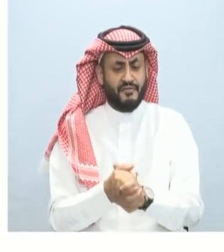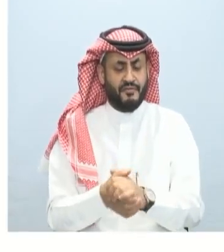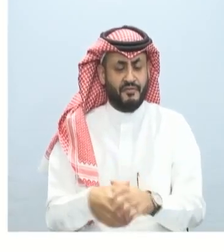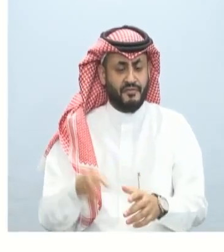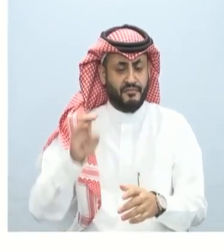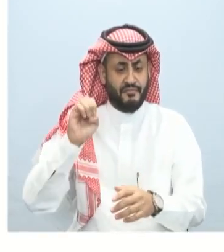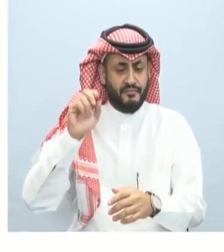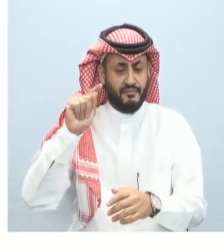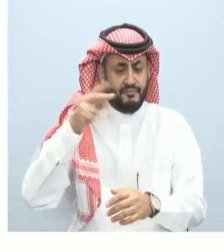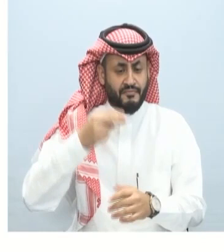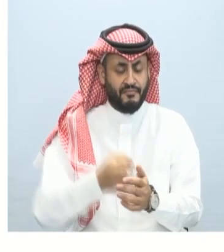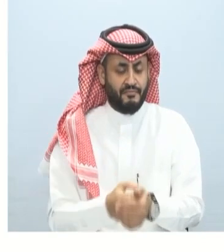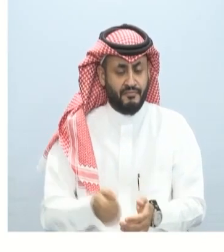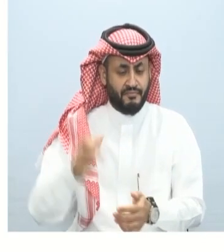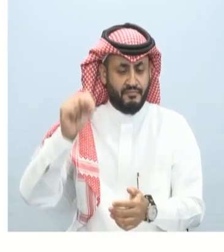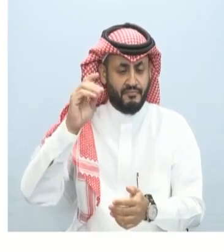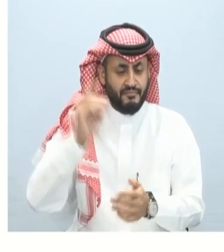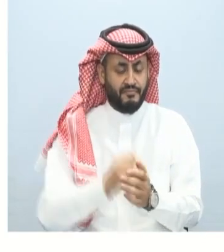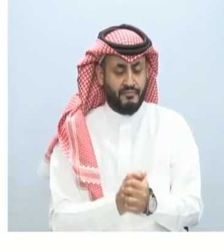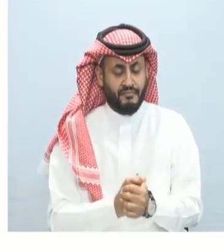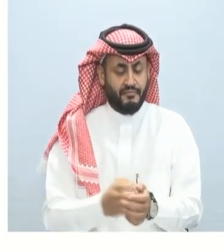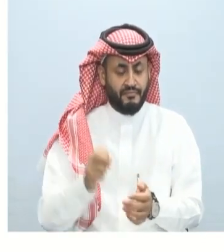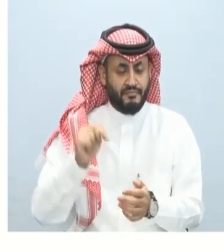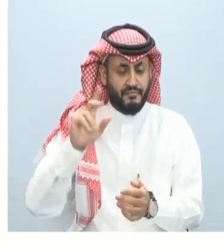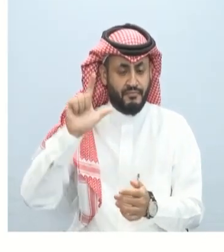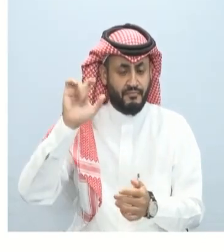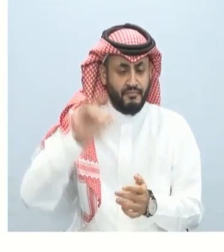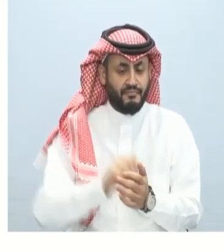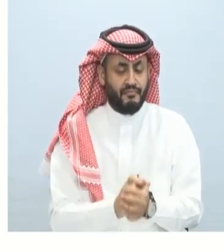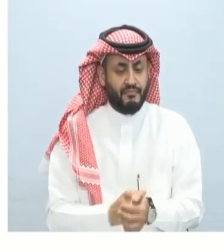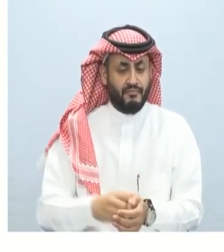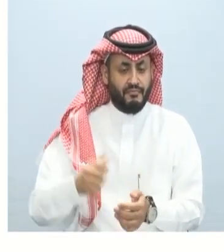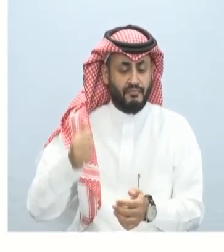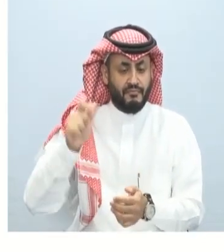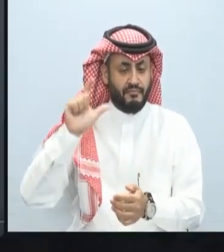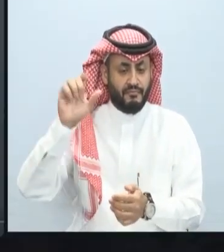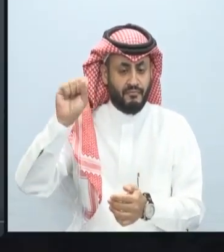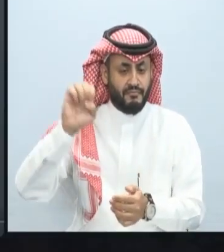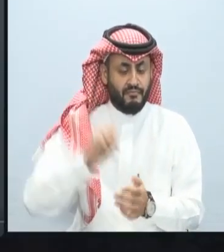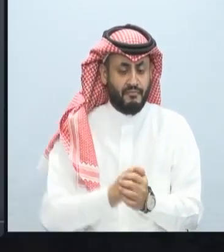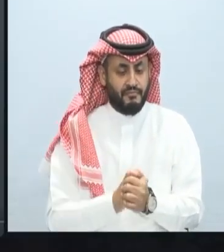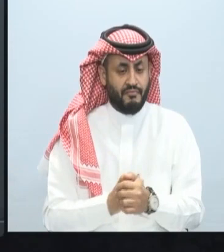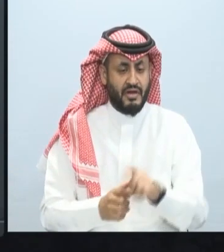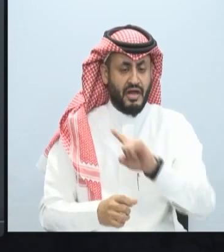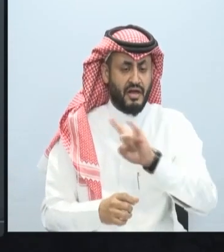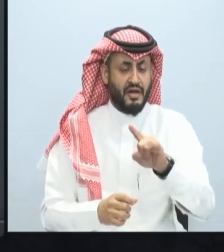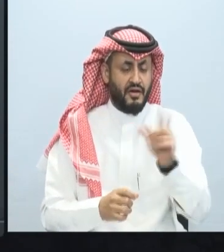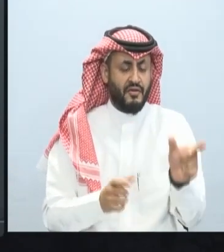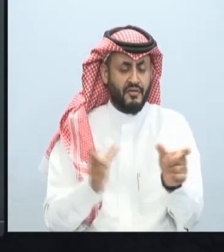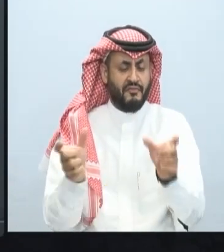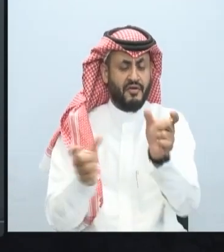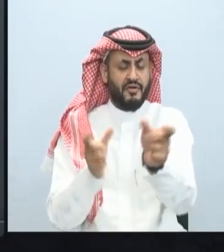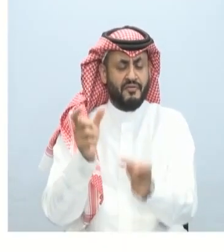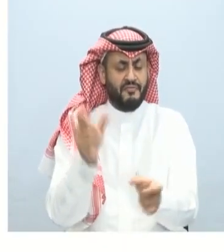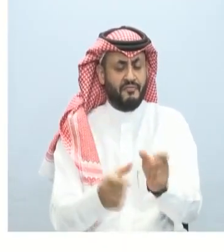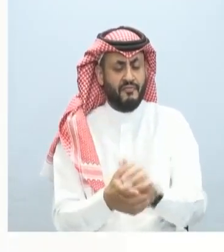both and, not only, but also, either or, neither nor. Now, if you remember